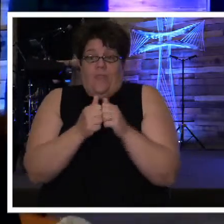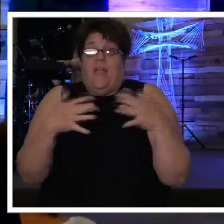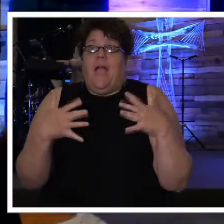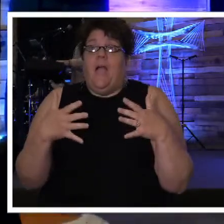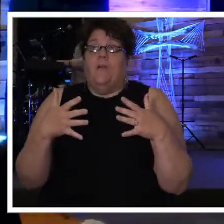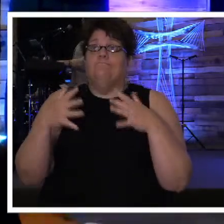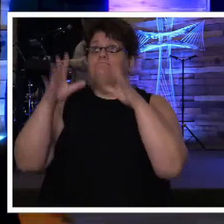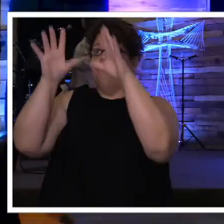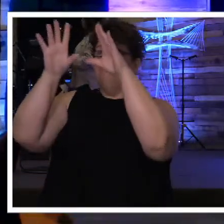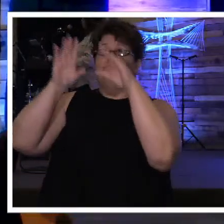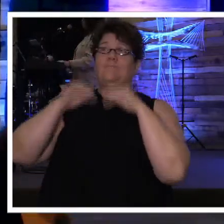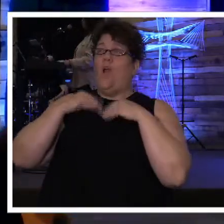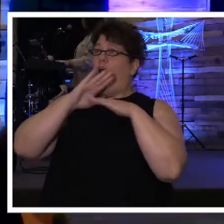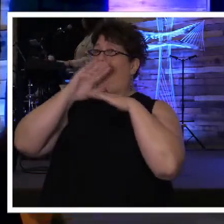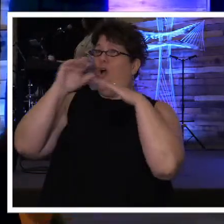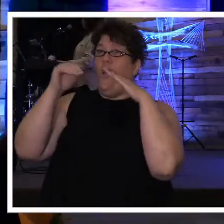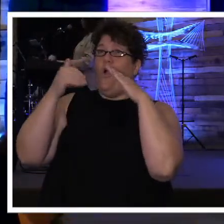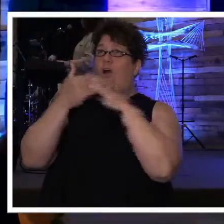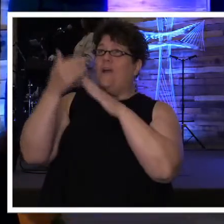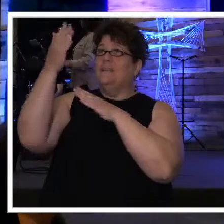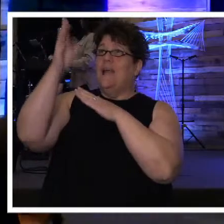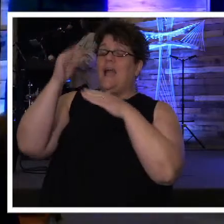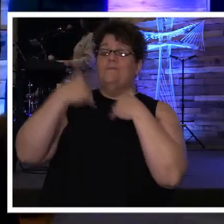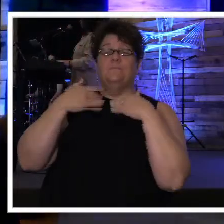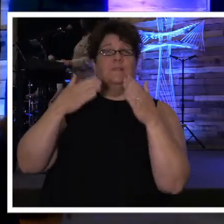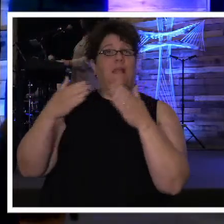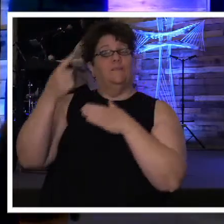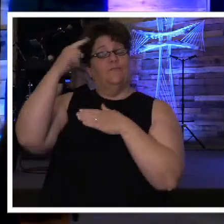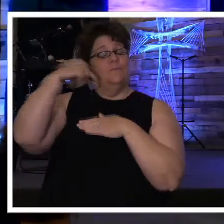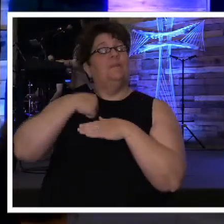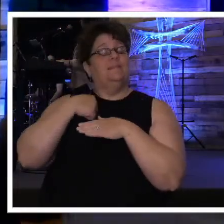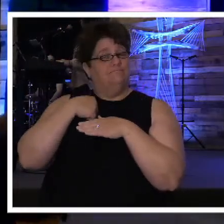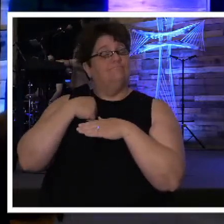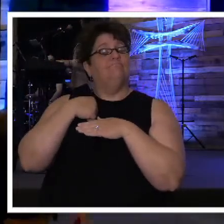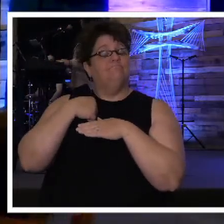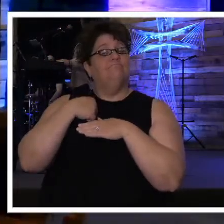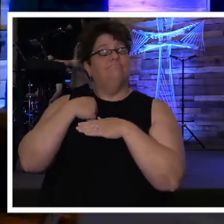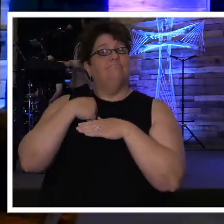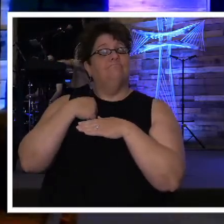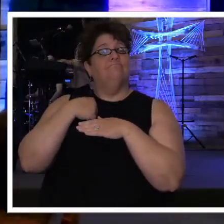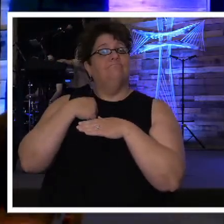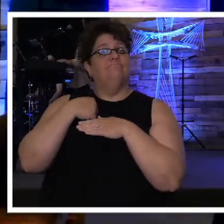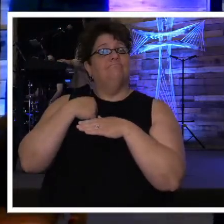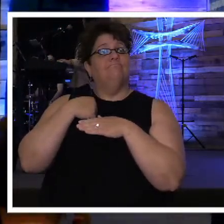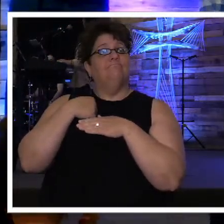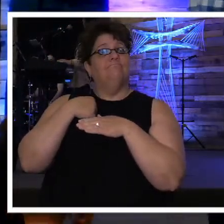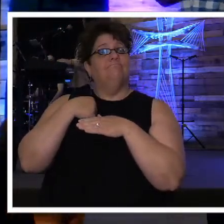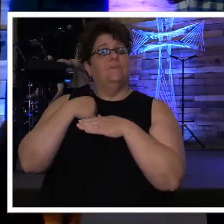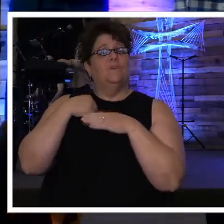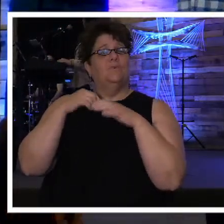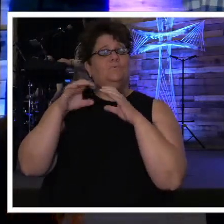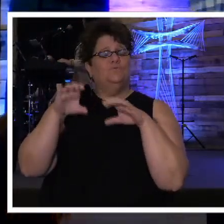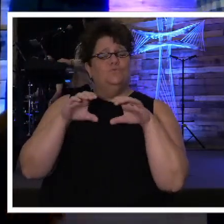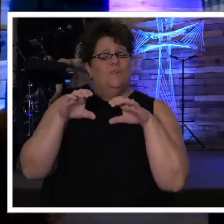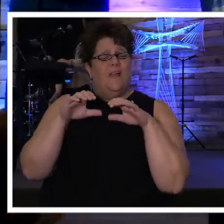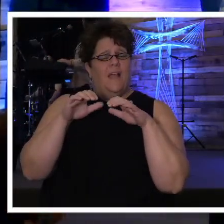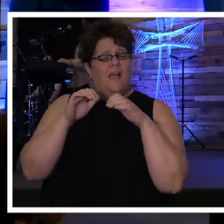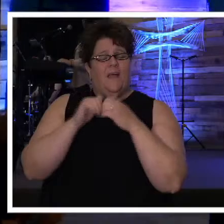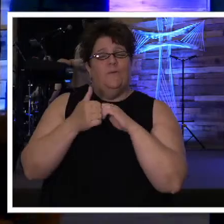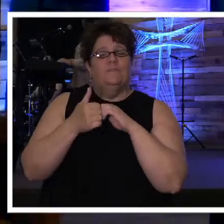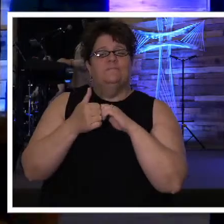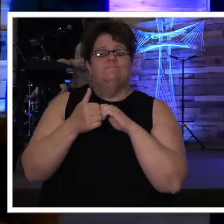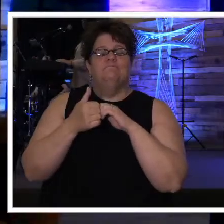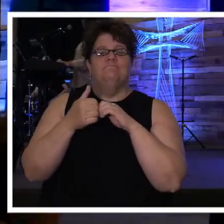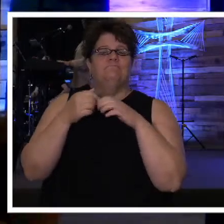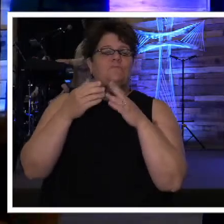that the Lord has planned for me to receive this morning. And we get to do that in worship. We get to do that when we